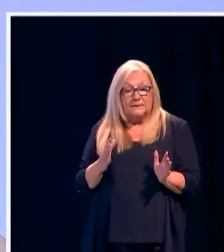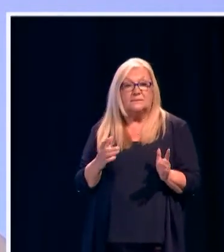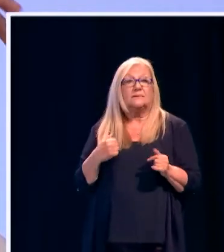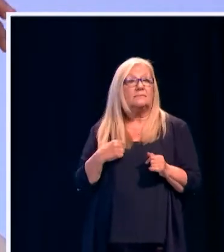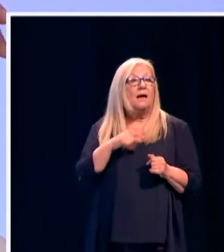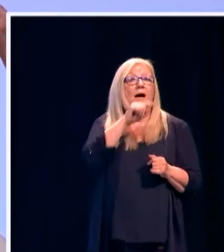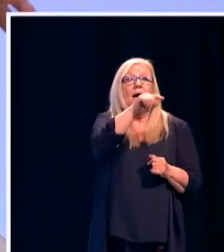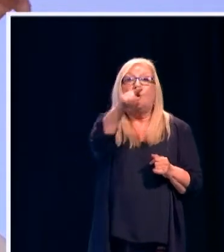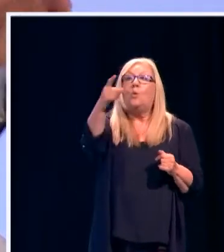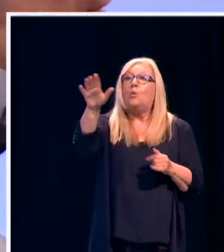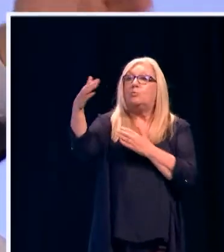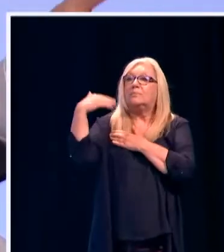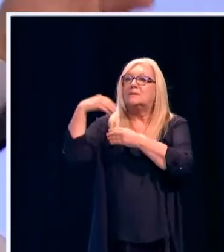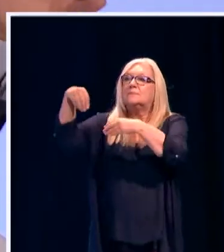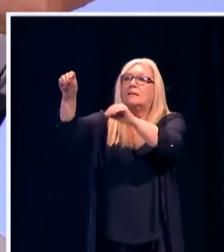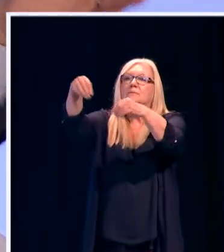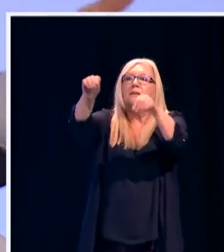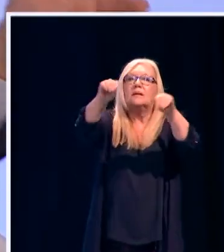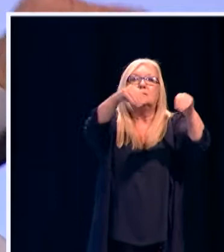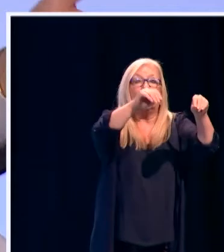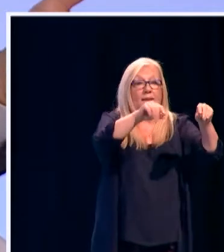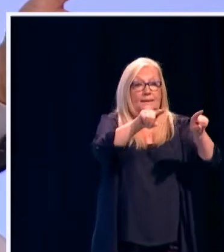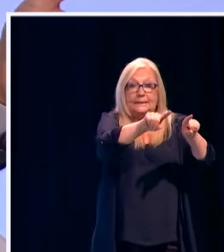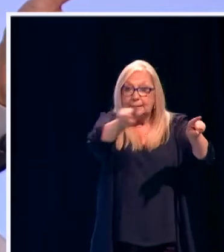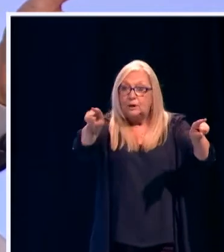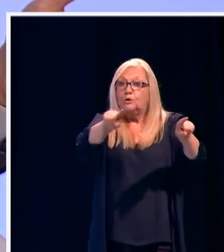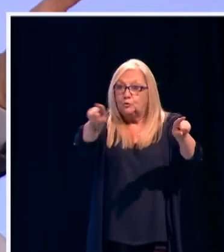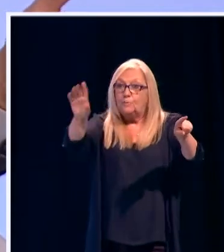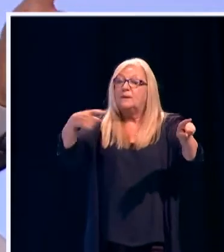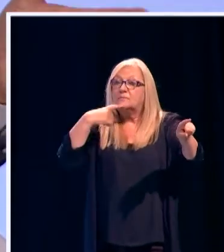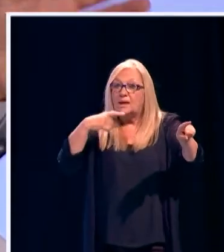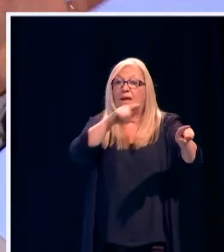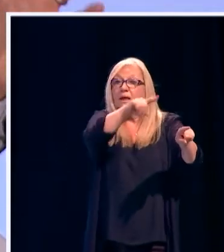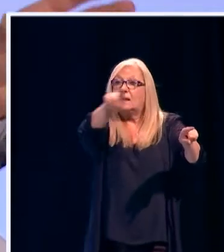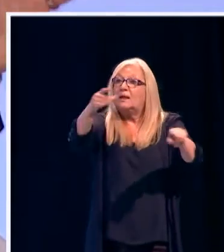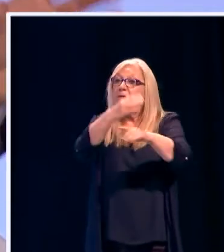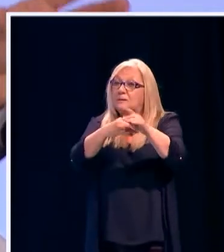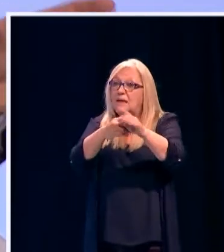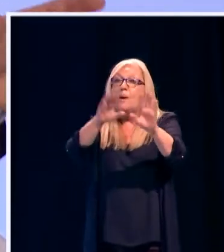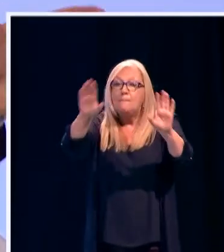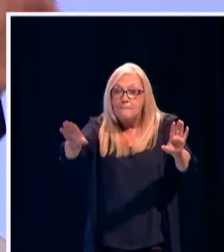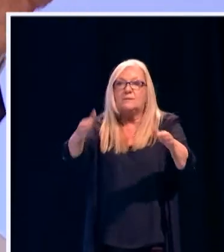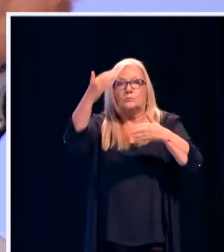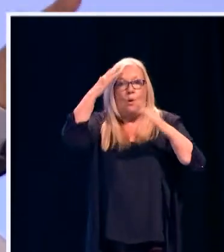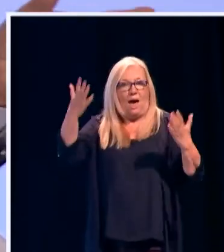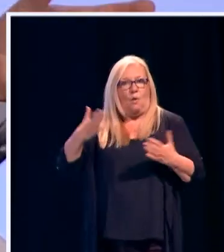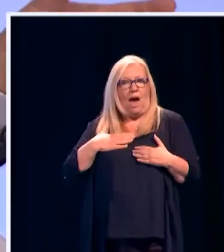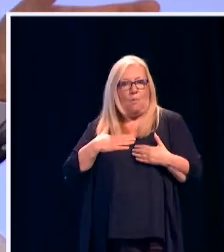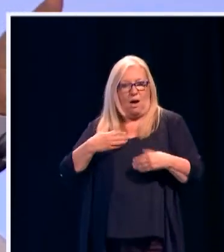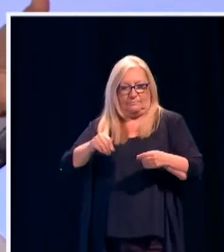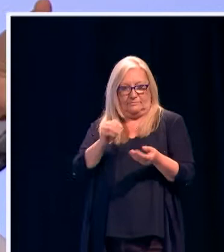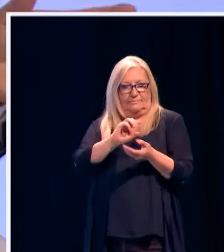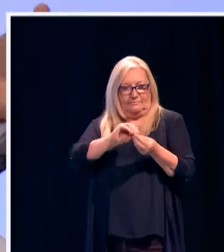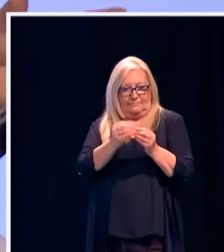out there selling the products that people with disabilities need to use our products. We have been putting features in for